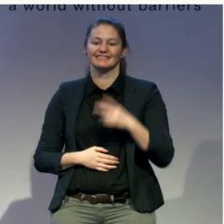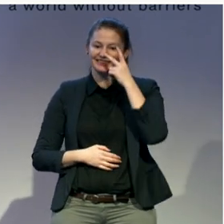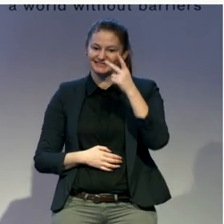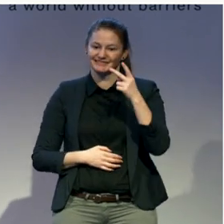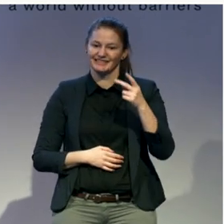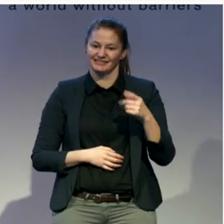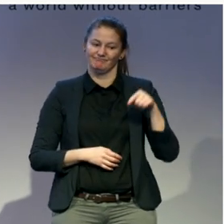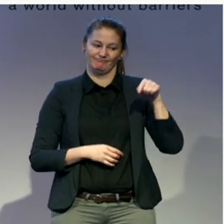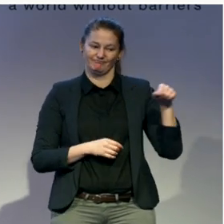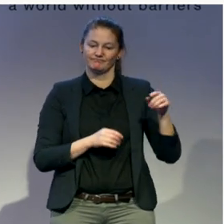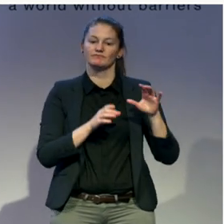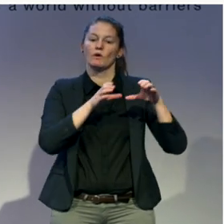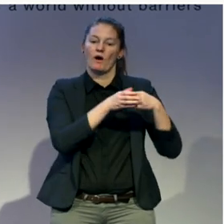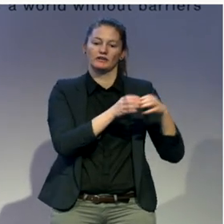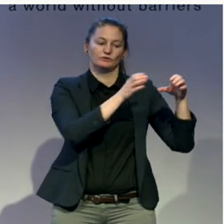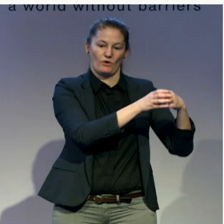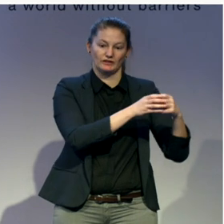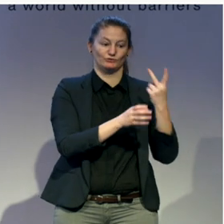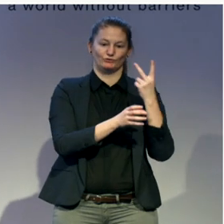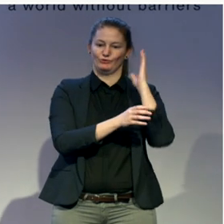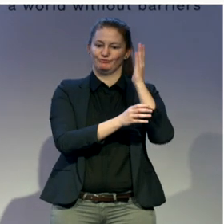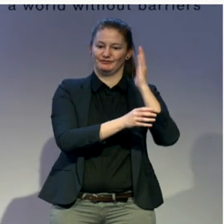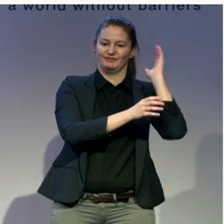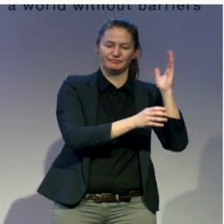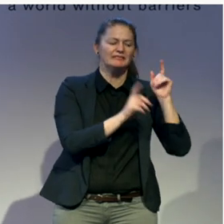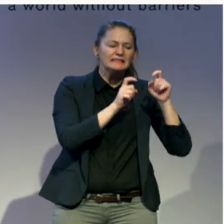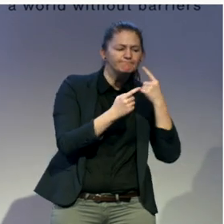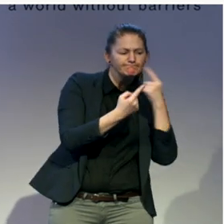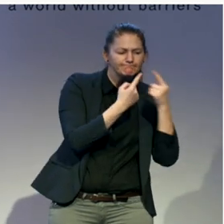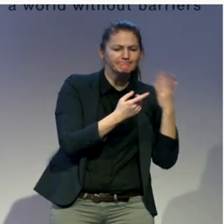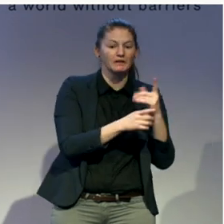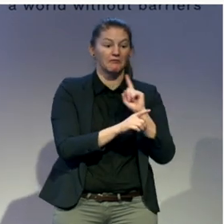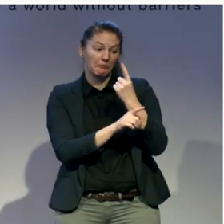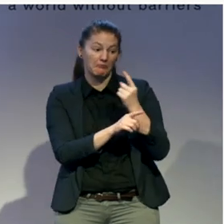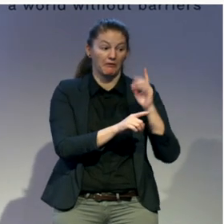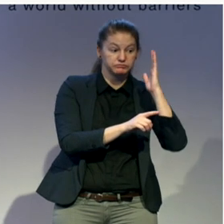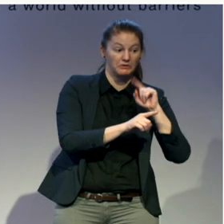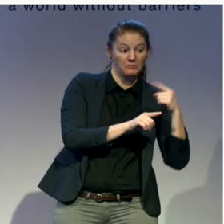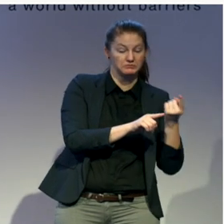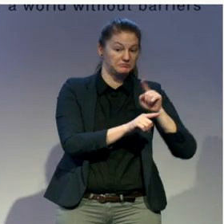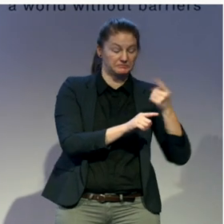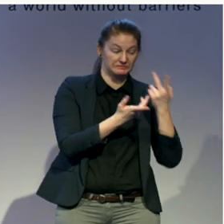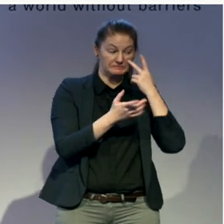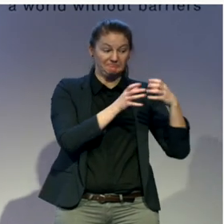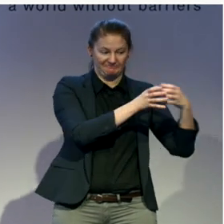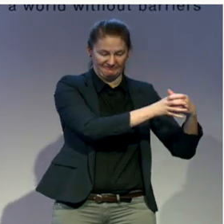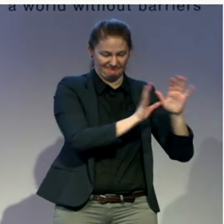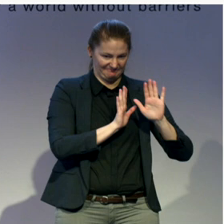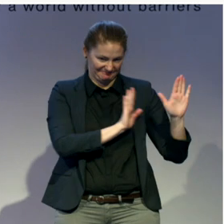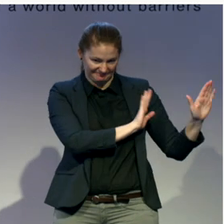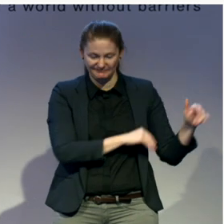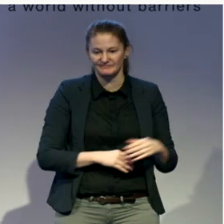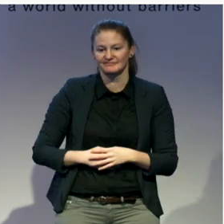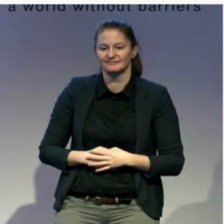Please coordinate yourself. I am inviting Monica Cortes and